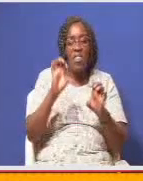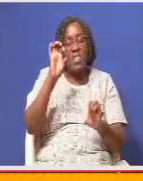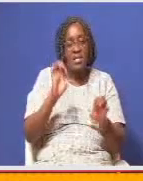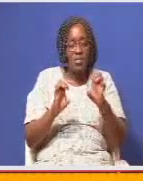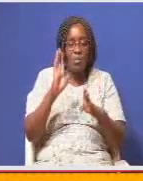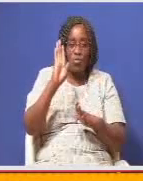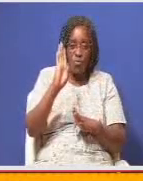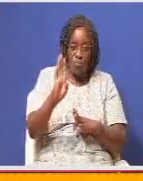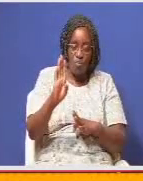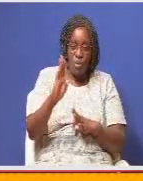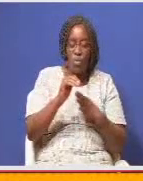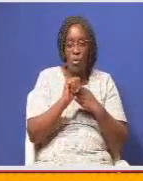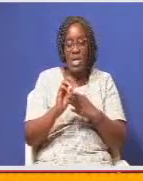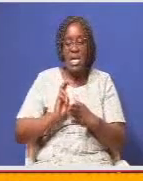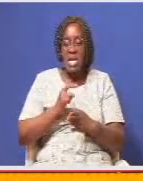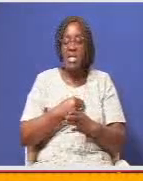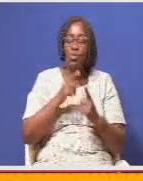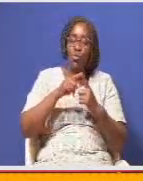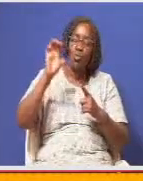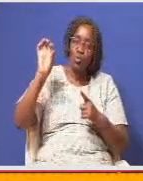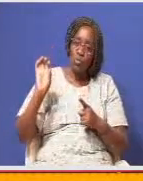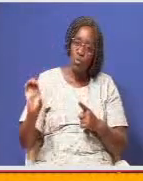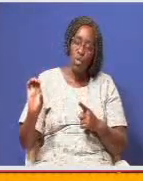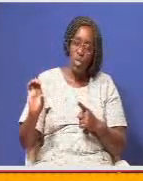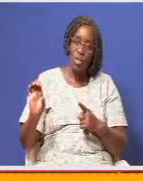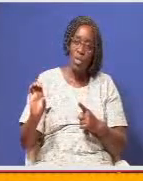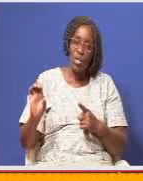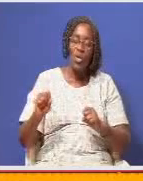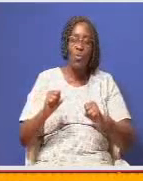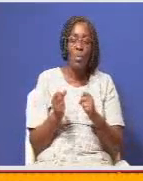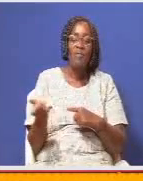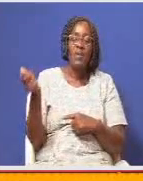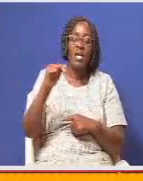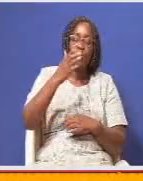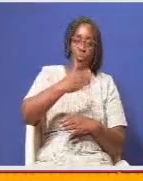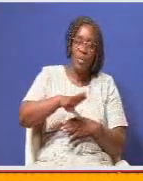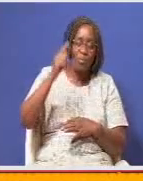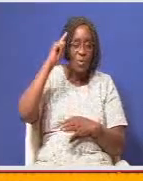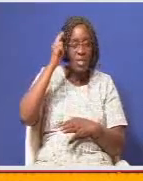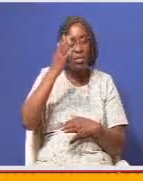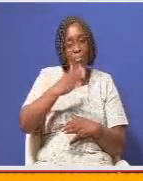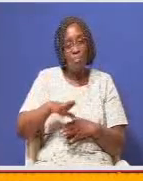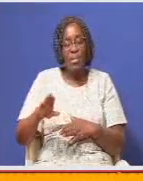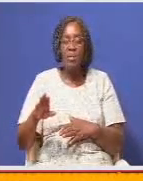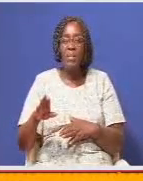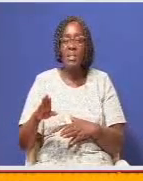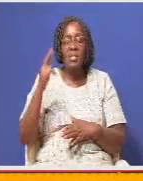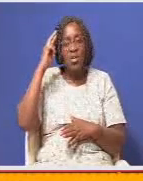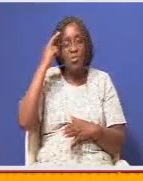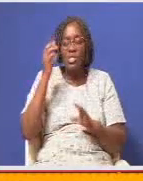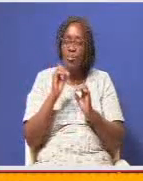B will lead us to C, we'll gladly come to parliament. We do not think parliament is so